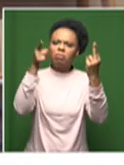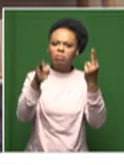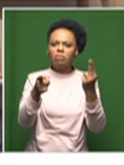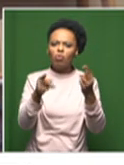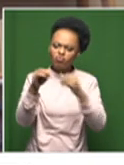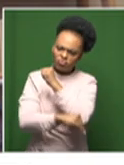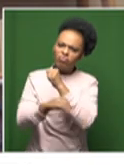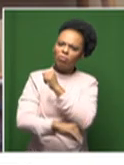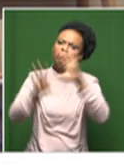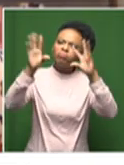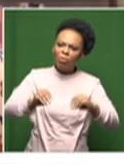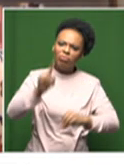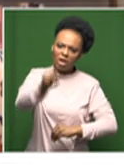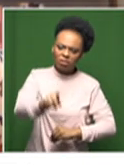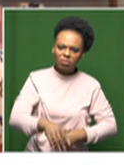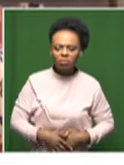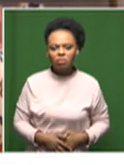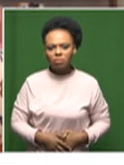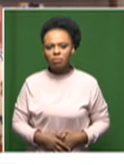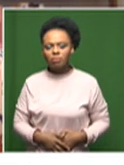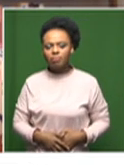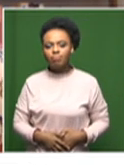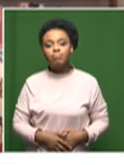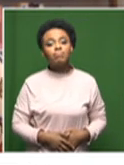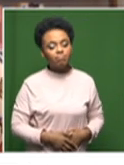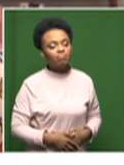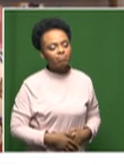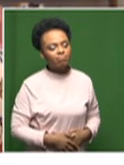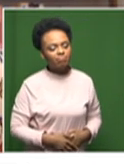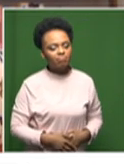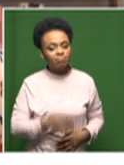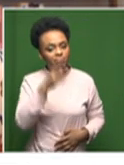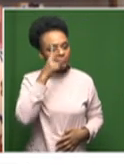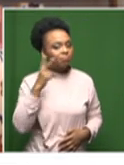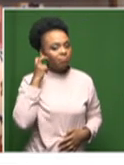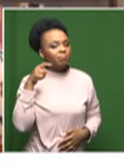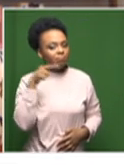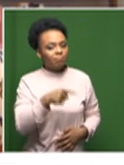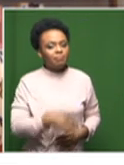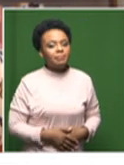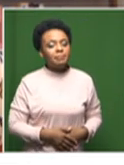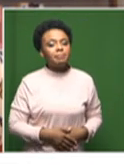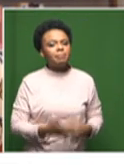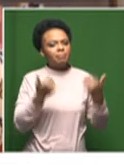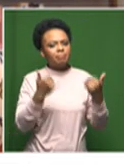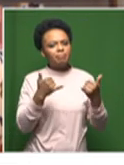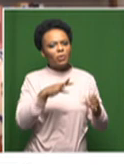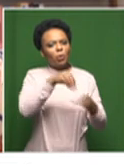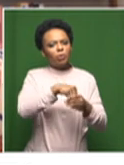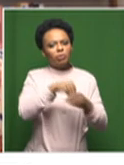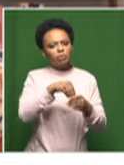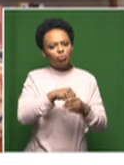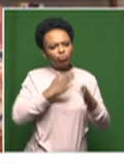against corruption. And in closing, Professor van der Westhuizen, you also quote the concept of compromise